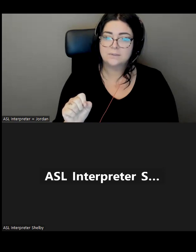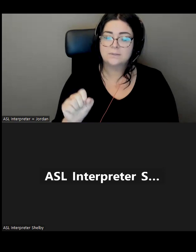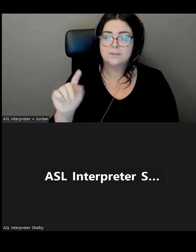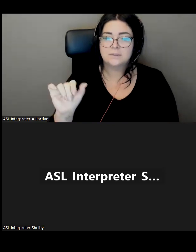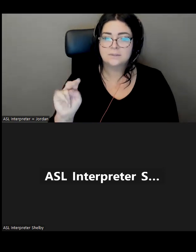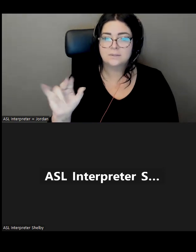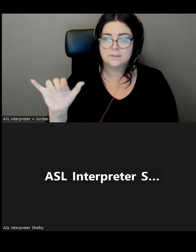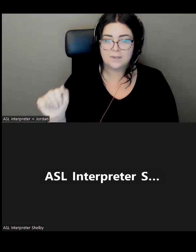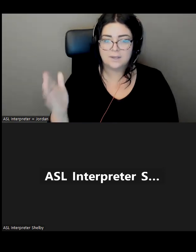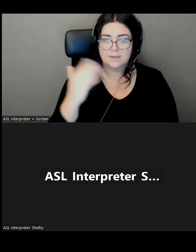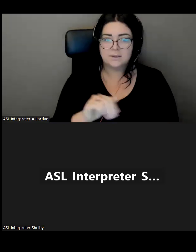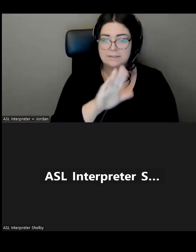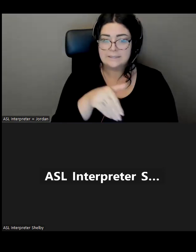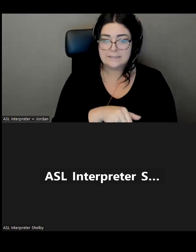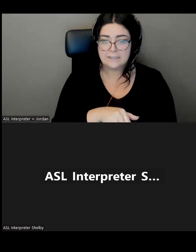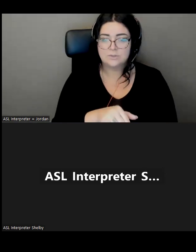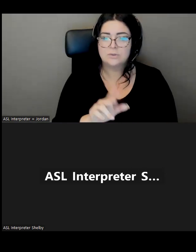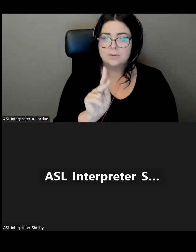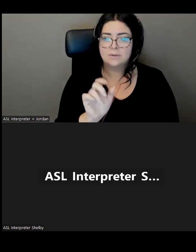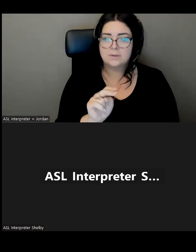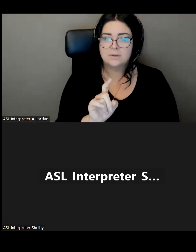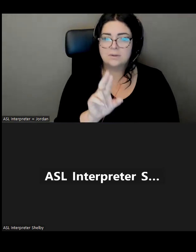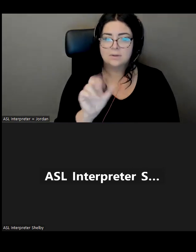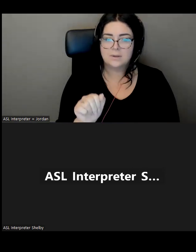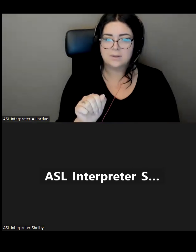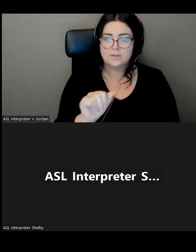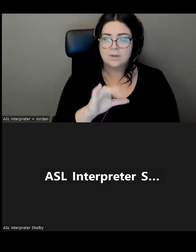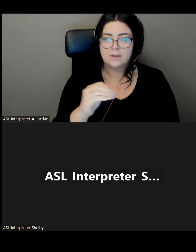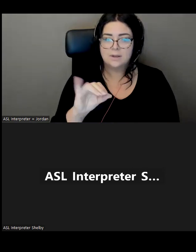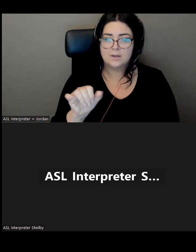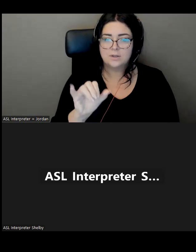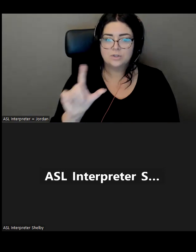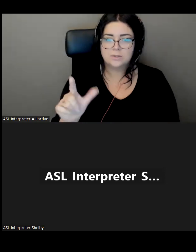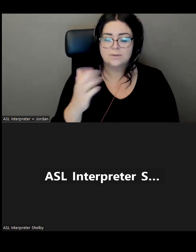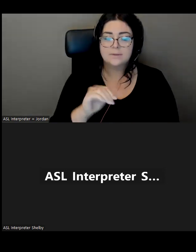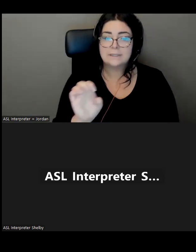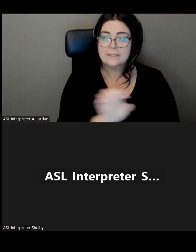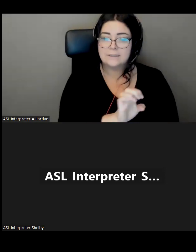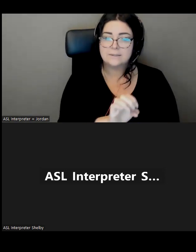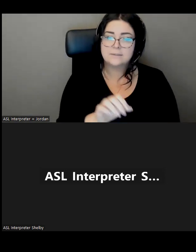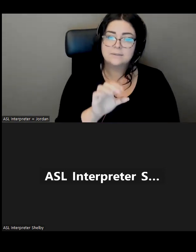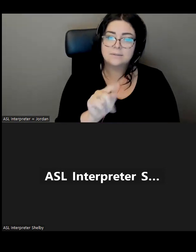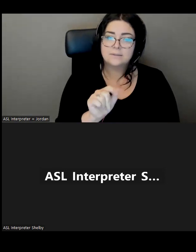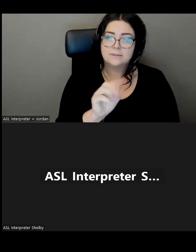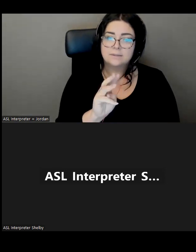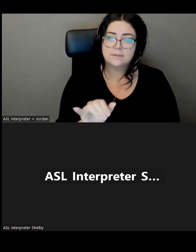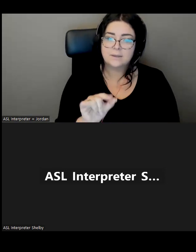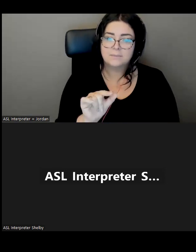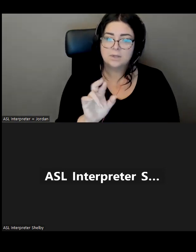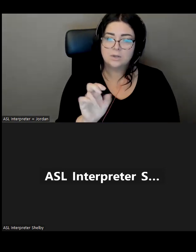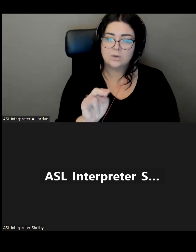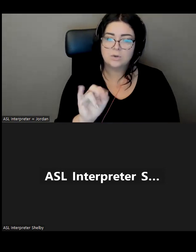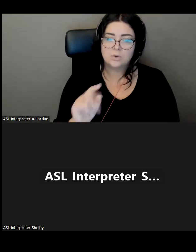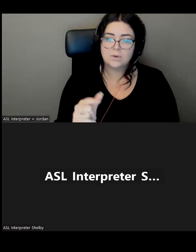Barnes-Matthews. Central Wellness Coalition, Kendra Pardy and Jill Wheaton. Eastern Regional Wellness Coalition, Tammy Green. Wellness